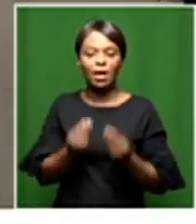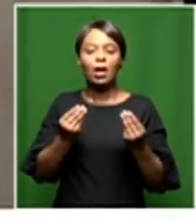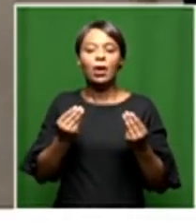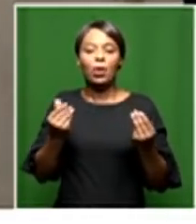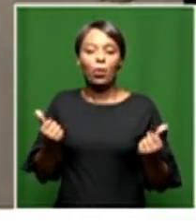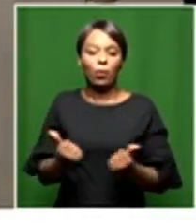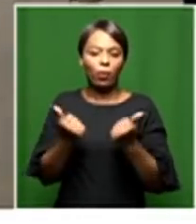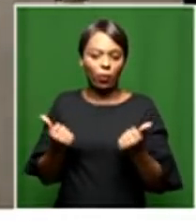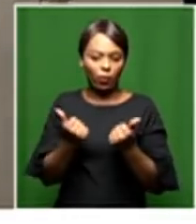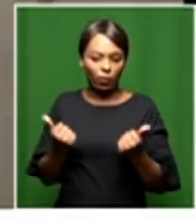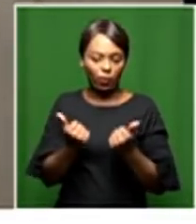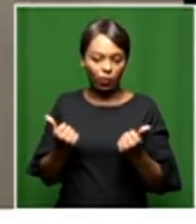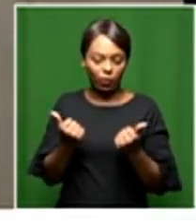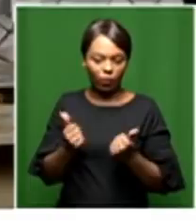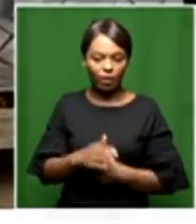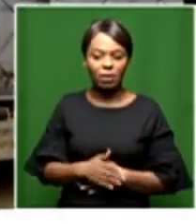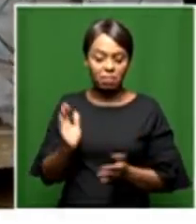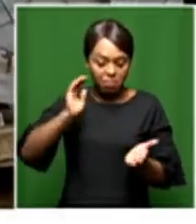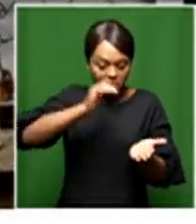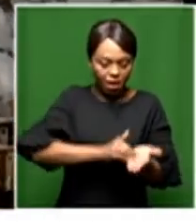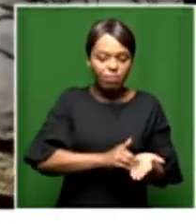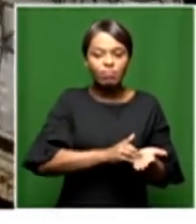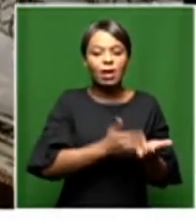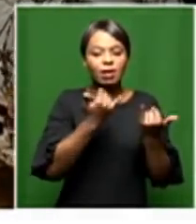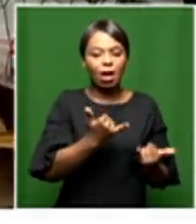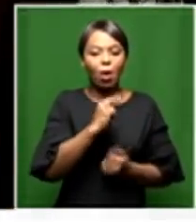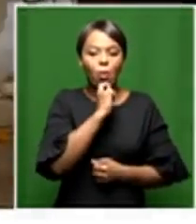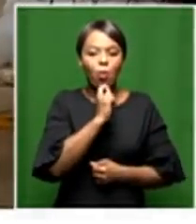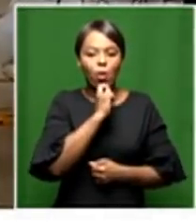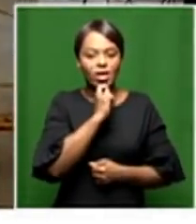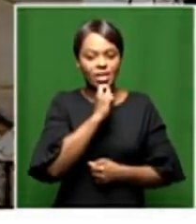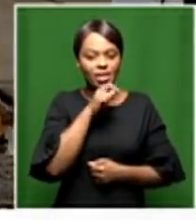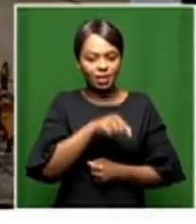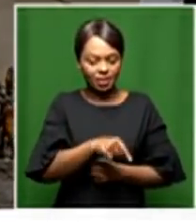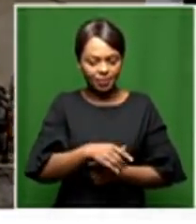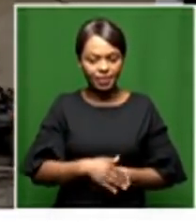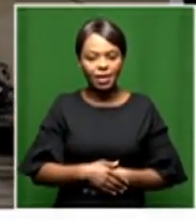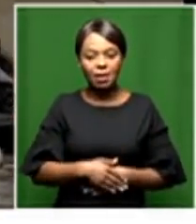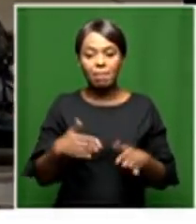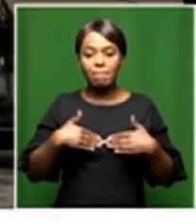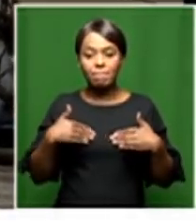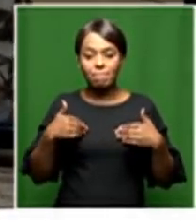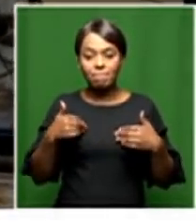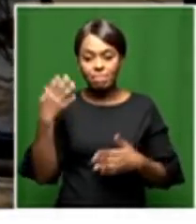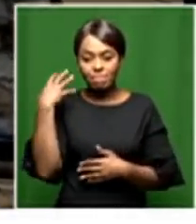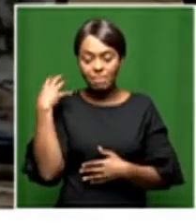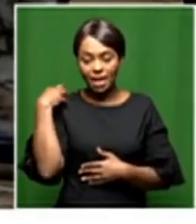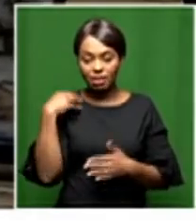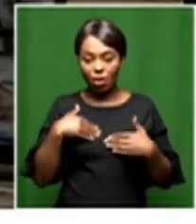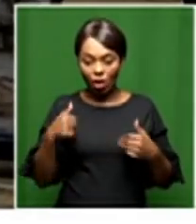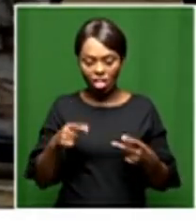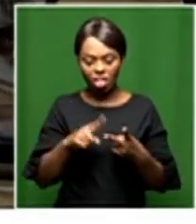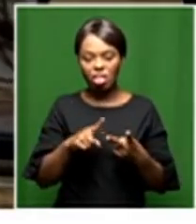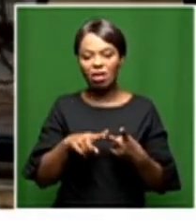vaccines have actually landed in the country this morning. The Vice President, who is also the Minister of Health, Dr.